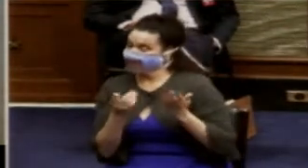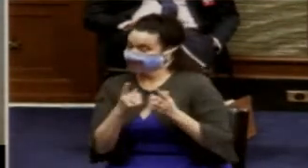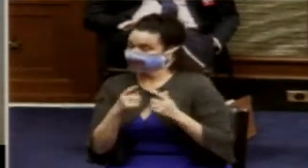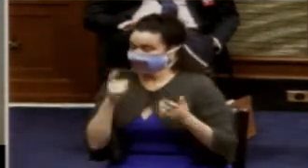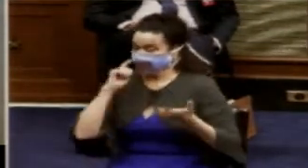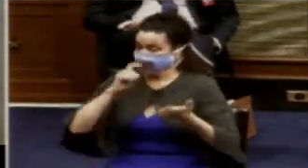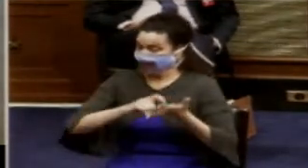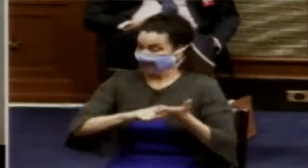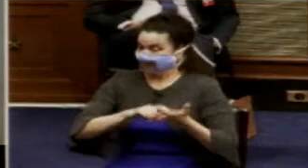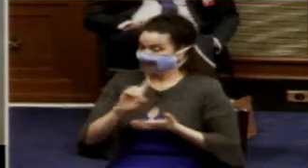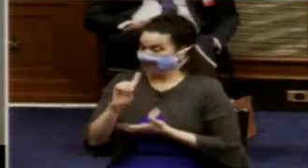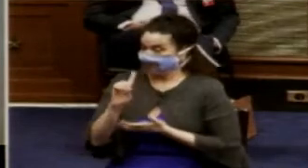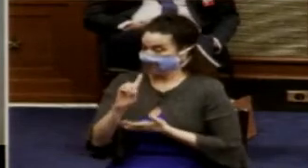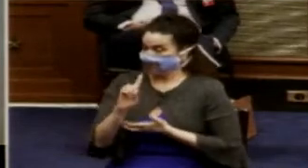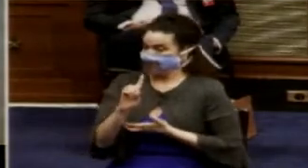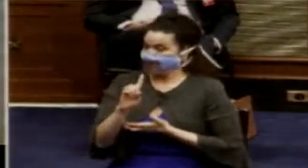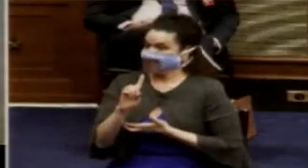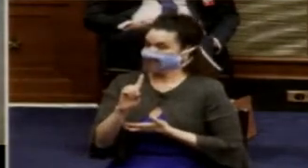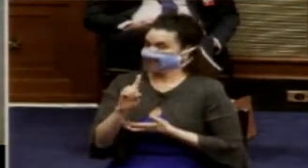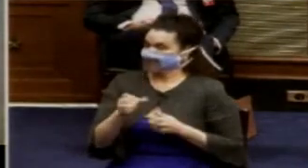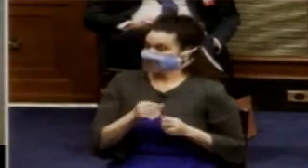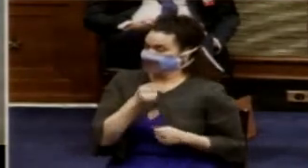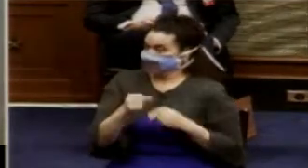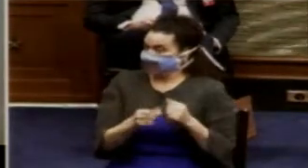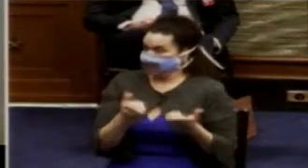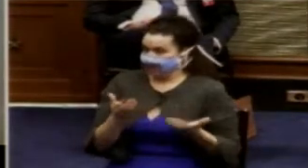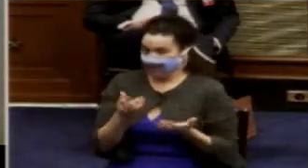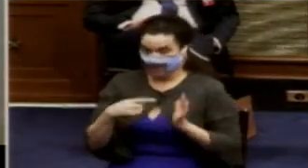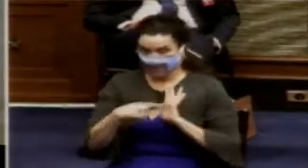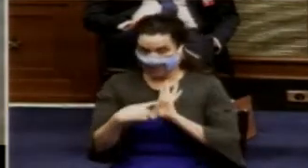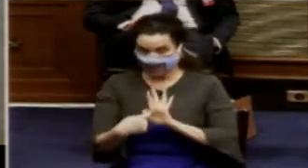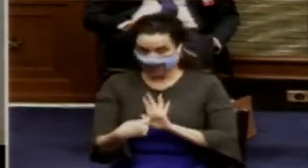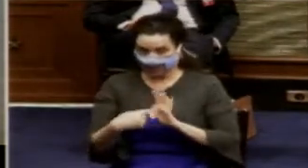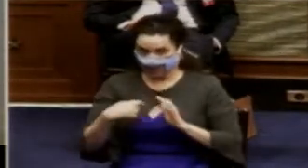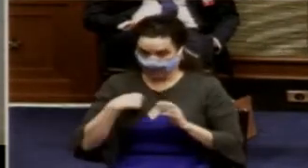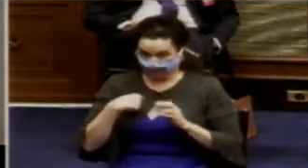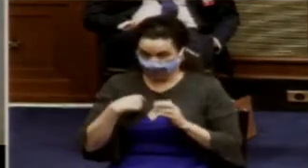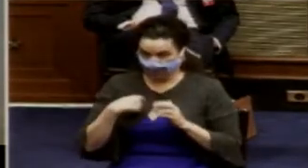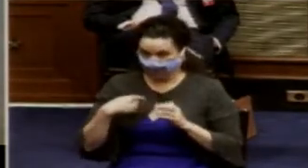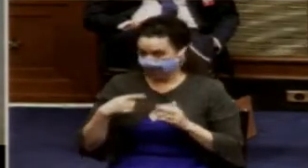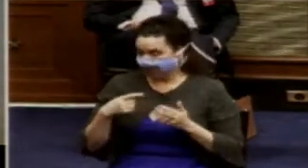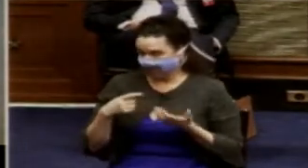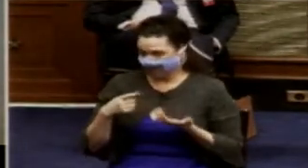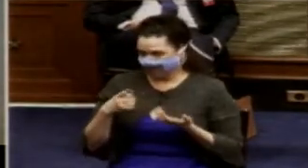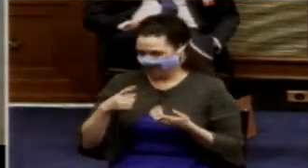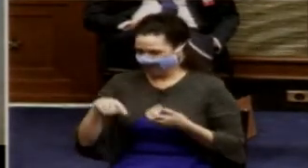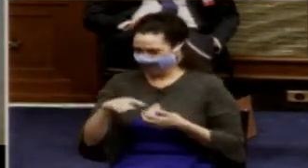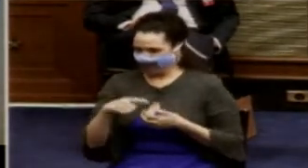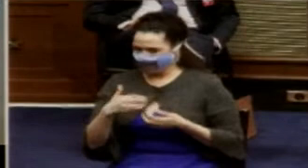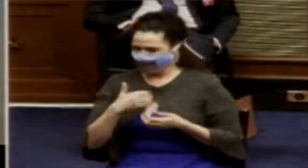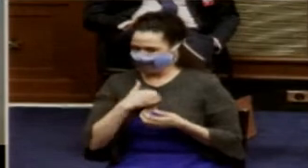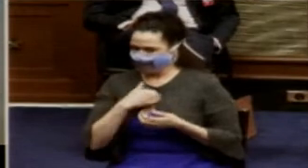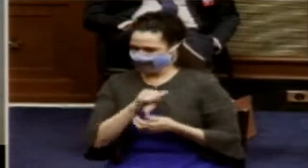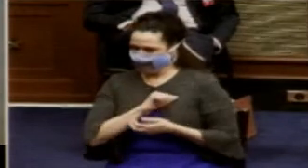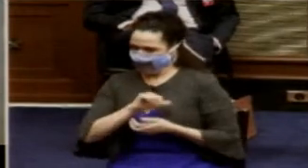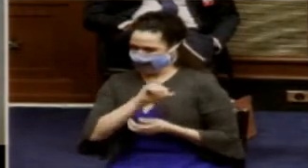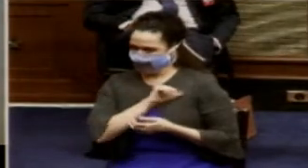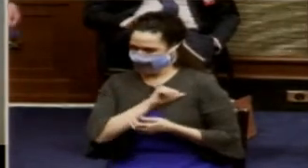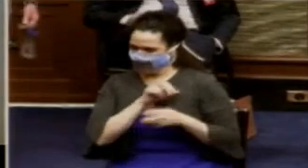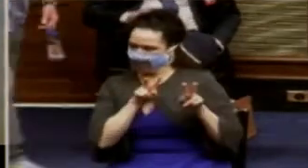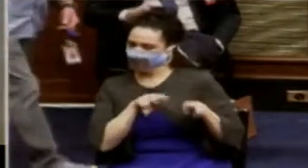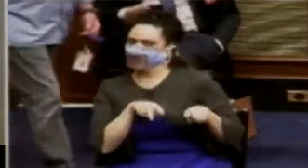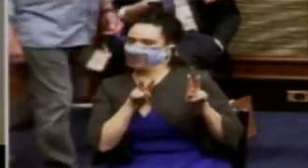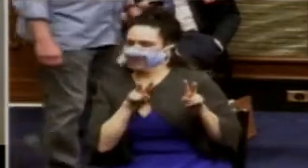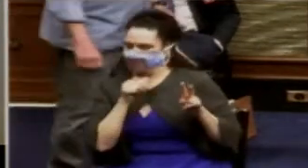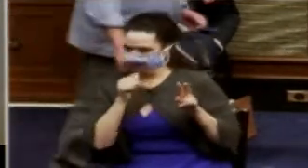brought show me that there is an attitude of little respect